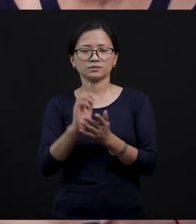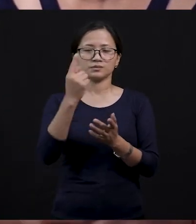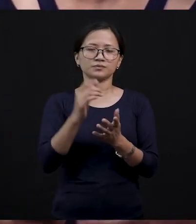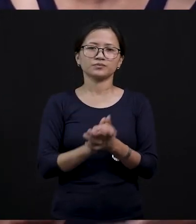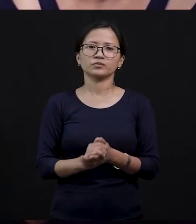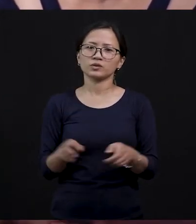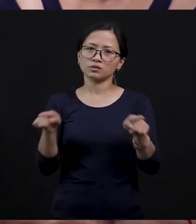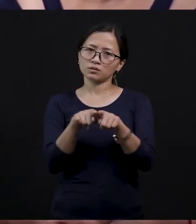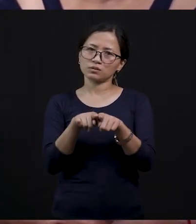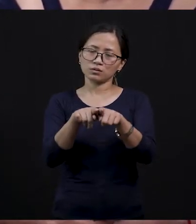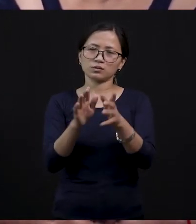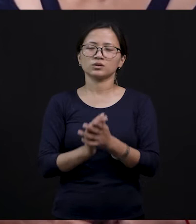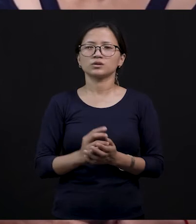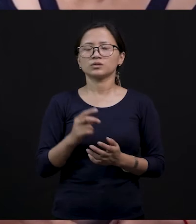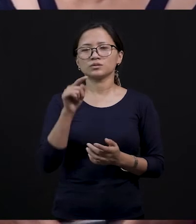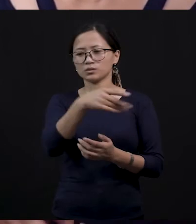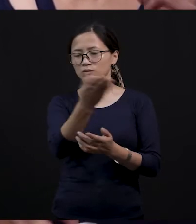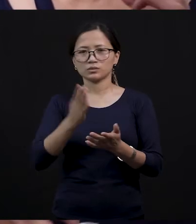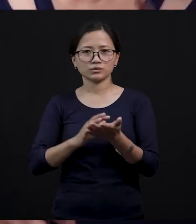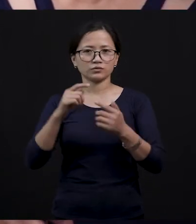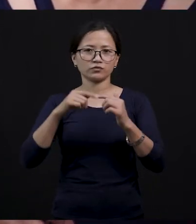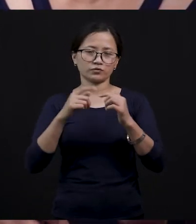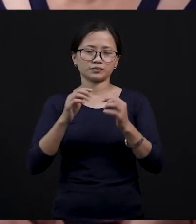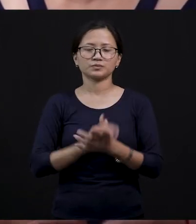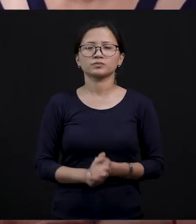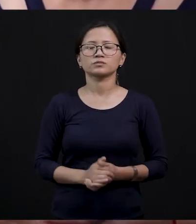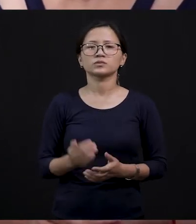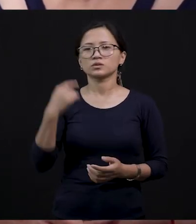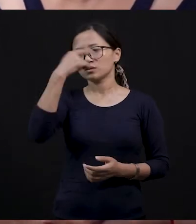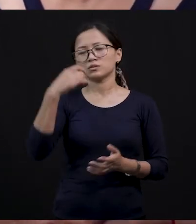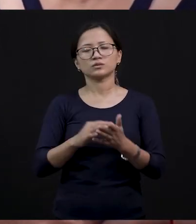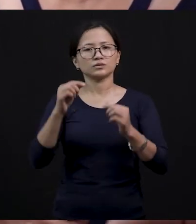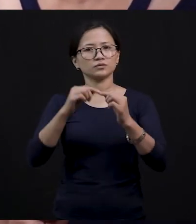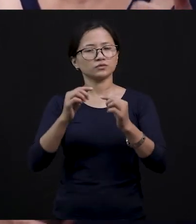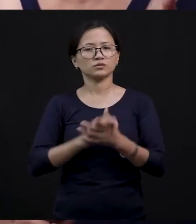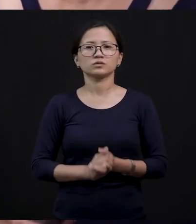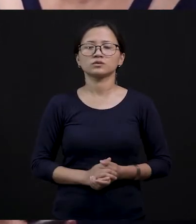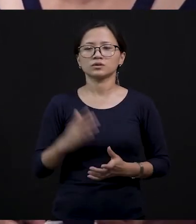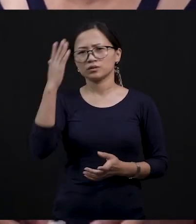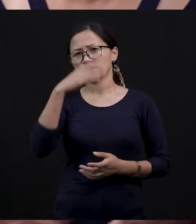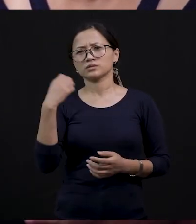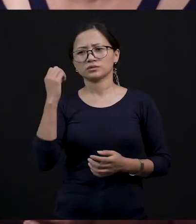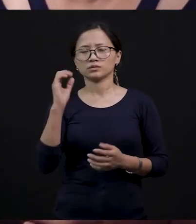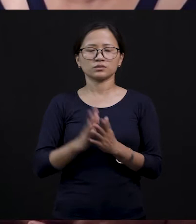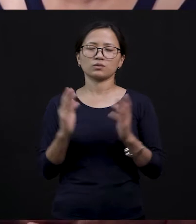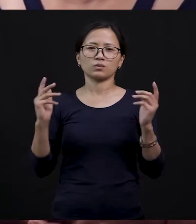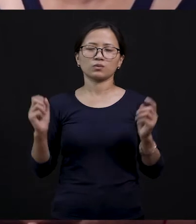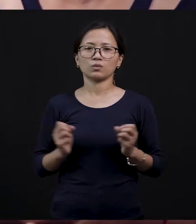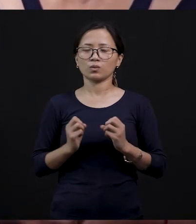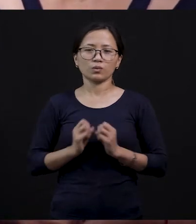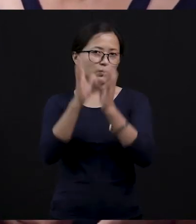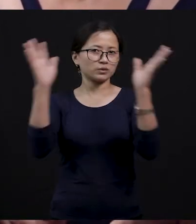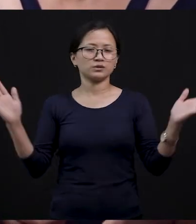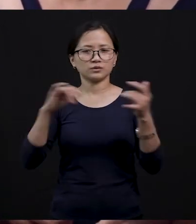with you to vote. So nobody will know who you voted for. So it's a wonderful system of secret ballot